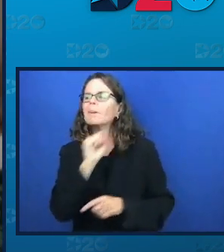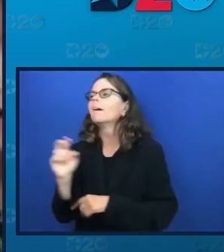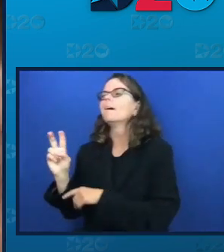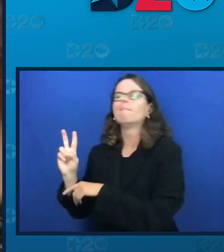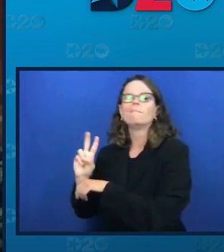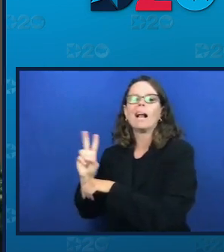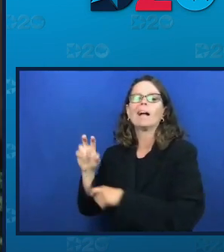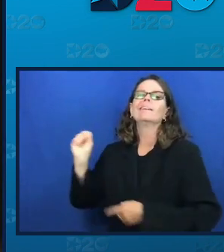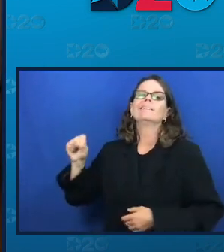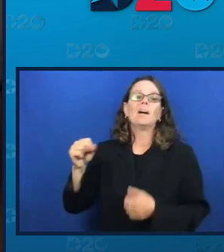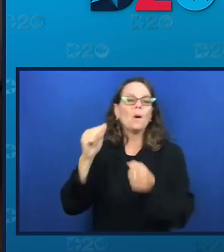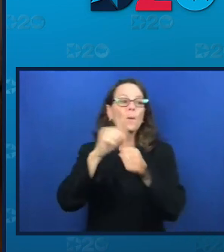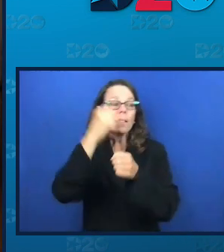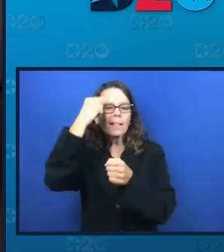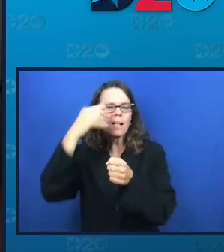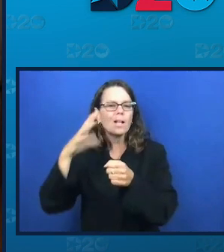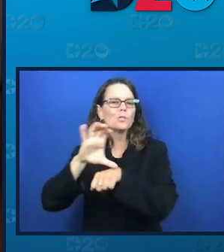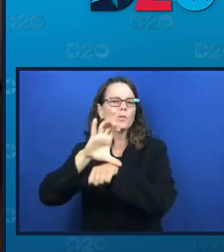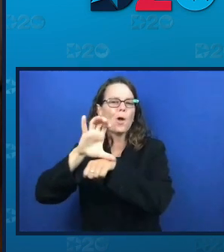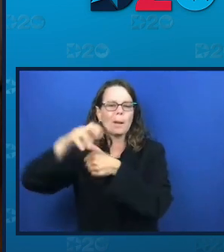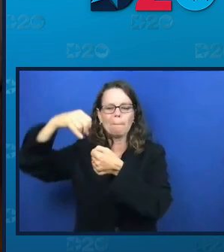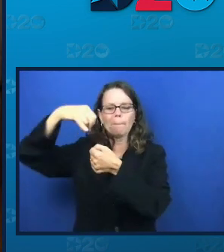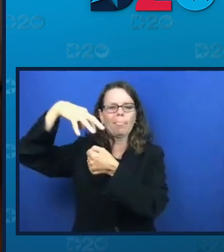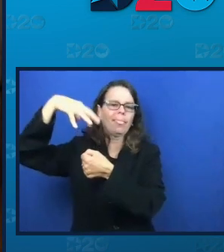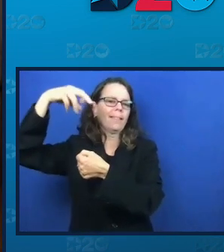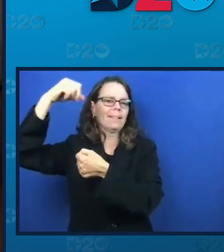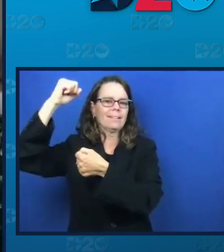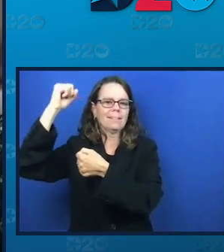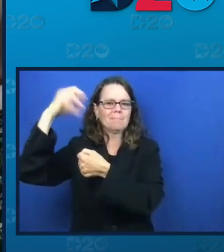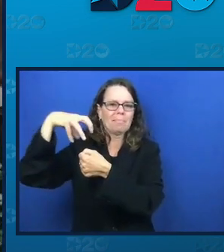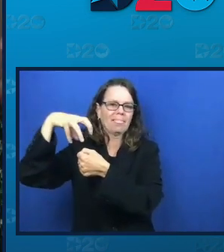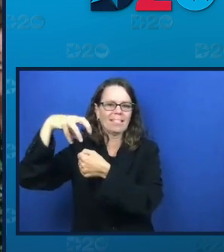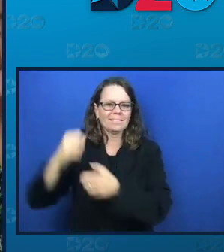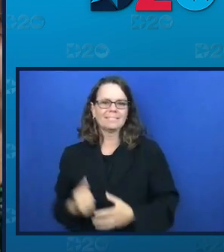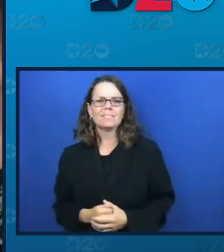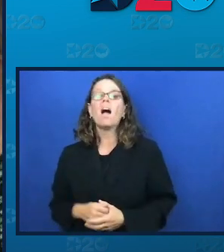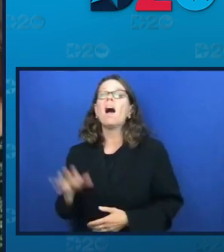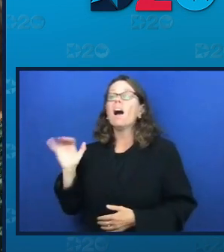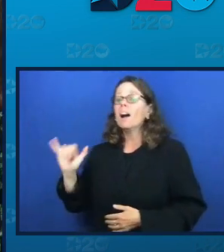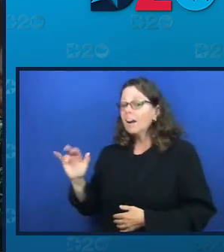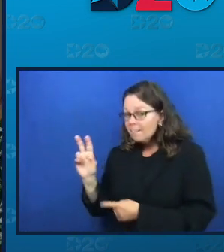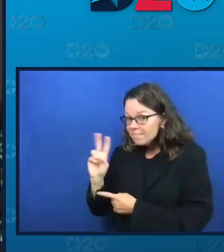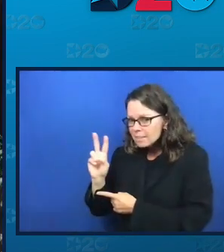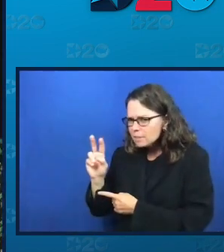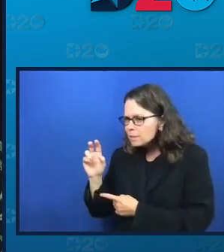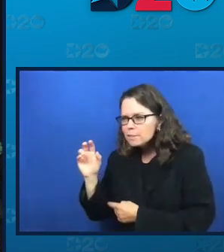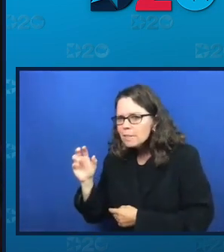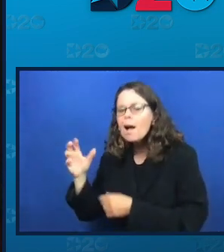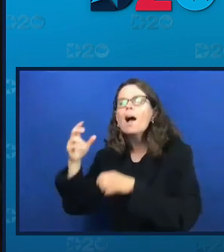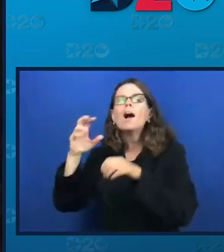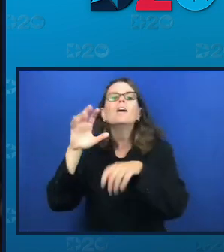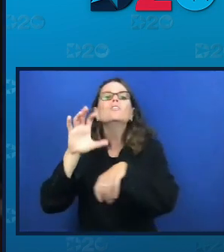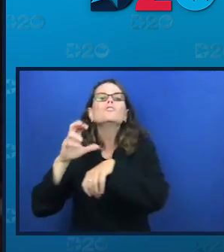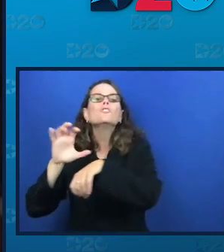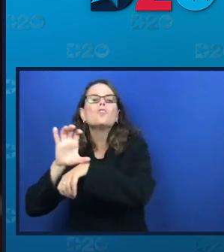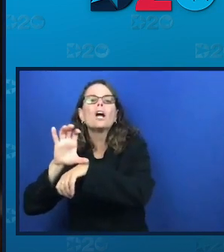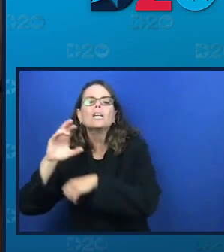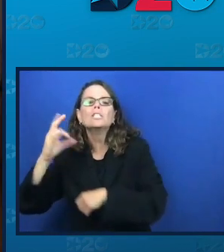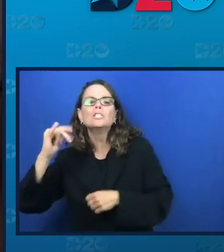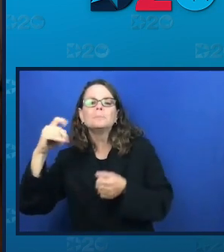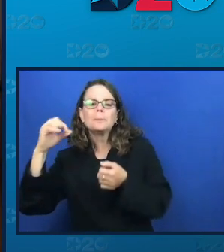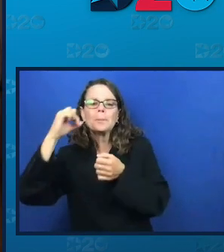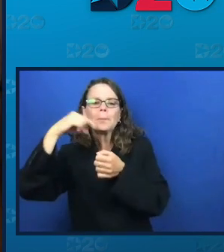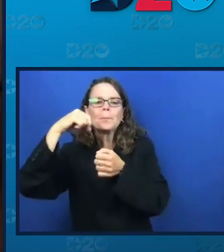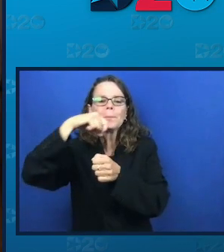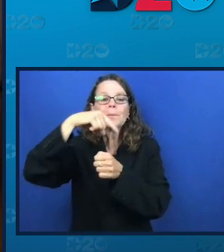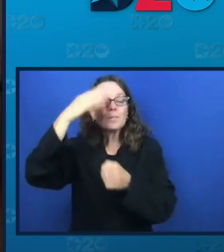chocolate sprinkles. Vanilla on a regular night. No, chocolate chip in. The Breyers that have half chocolate and half vanilla. He likes